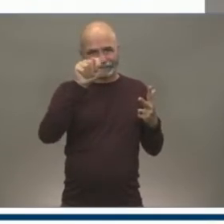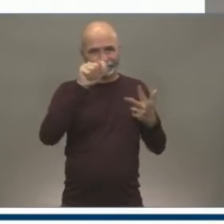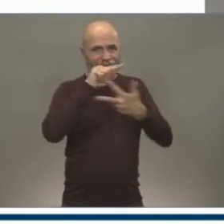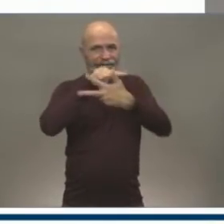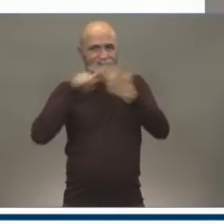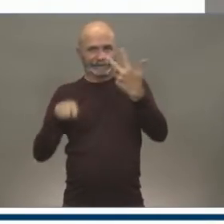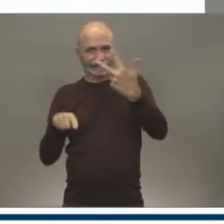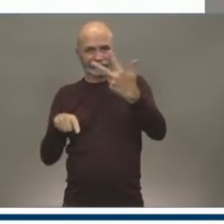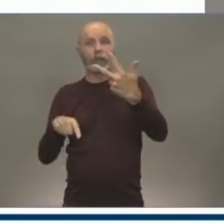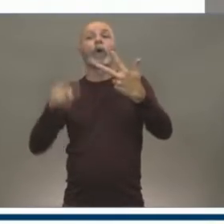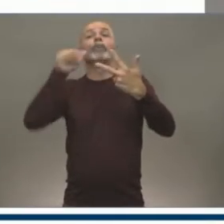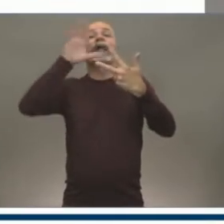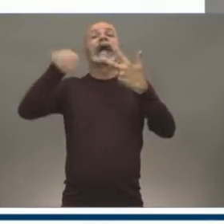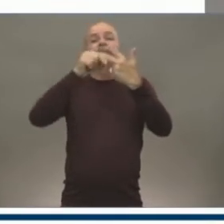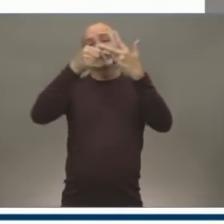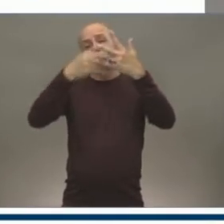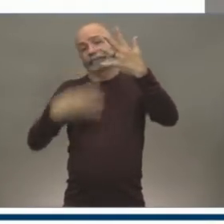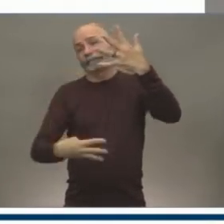further facilities from there.